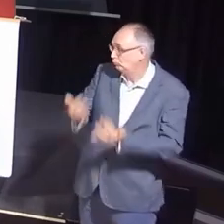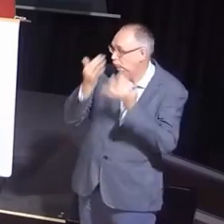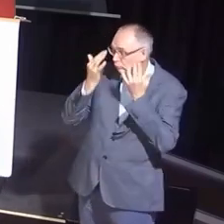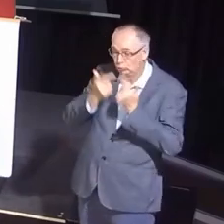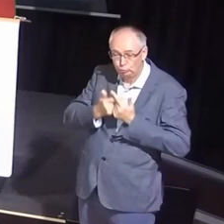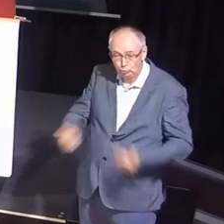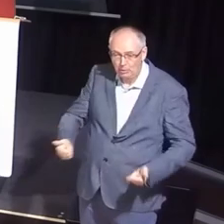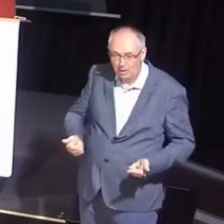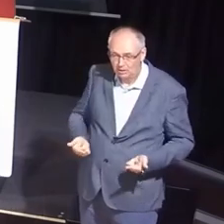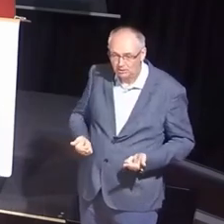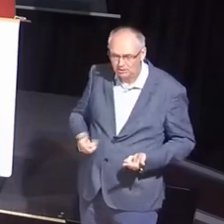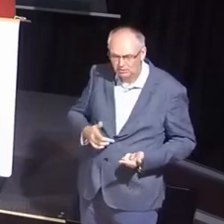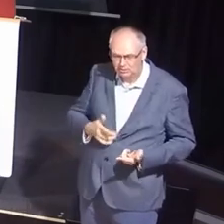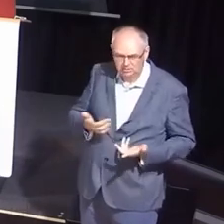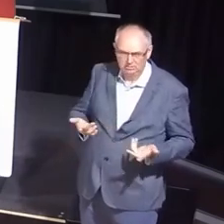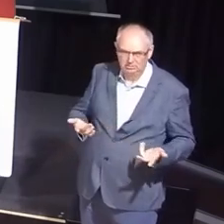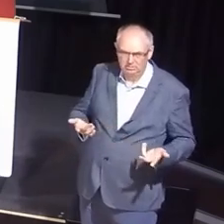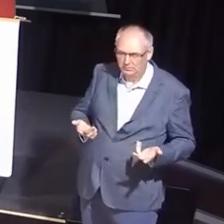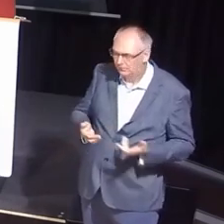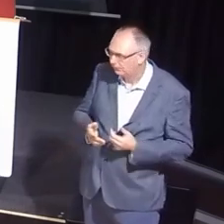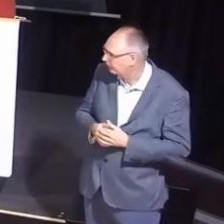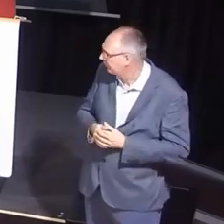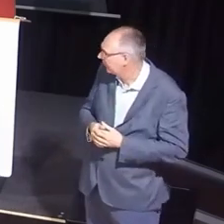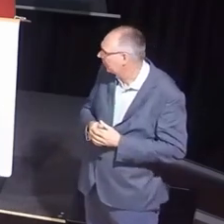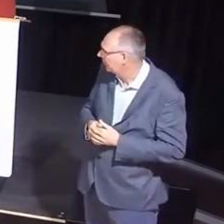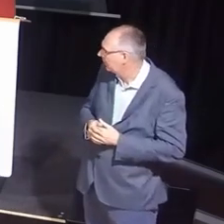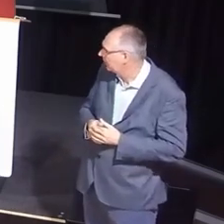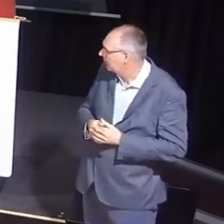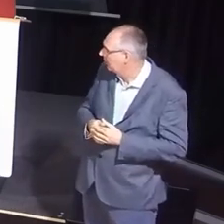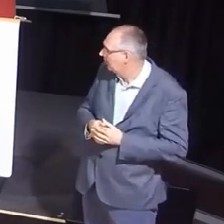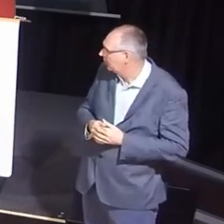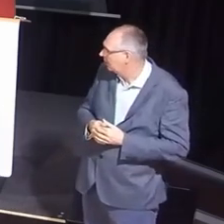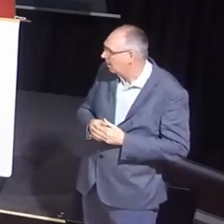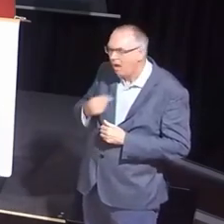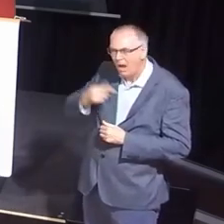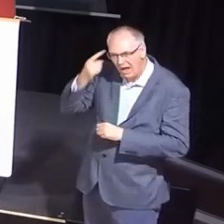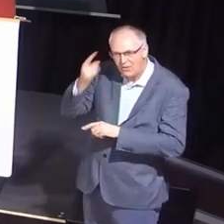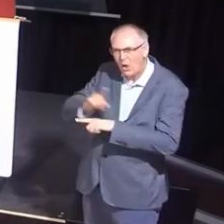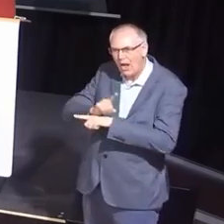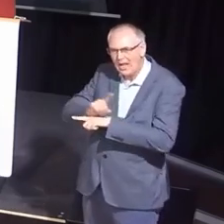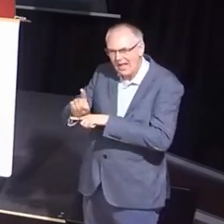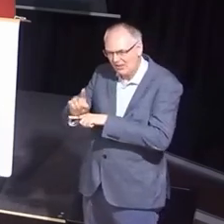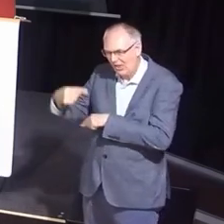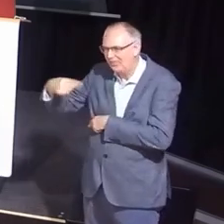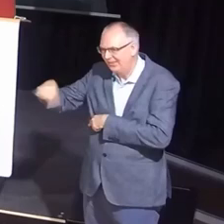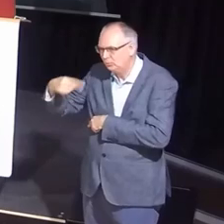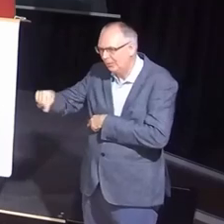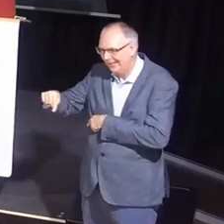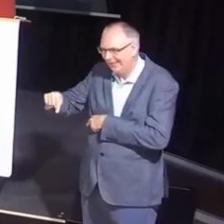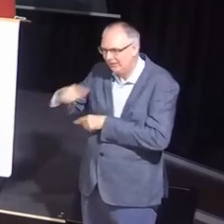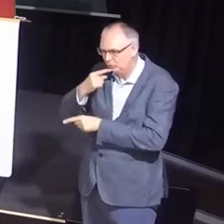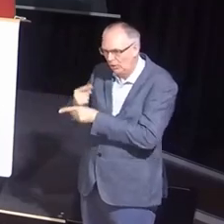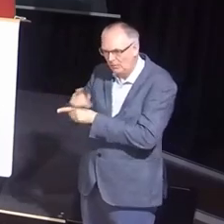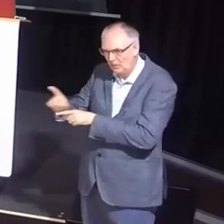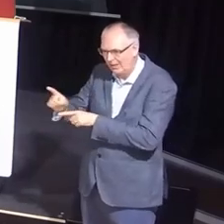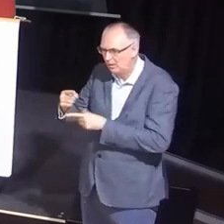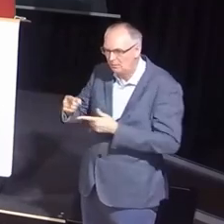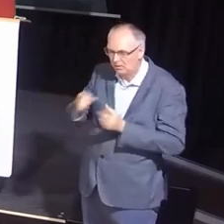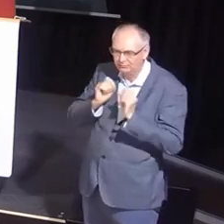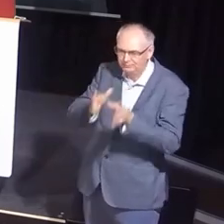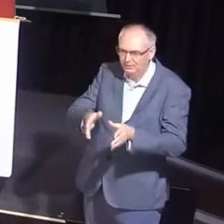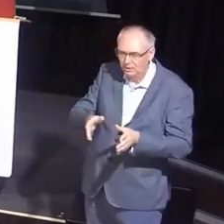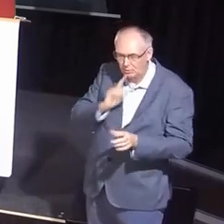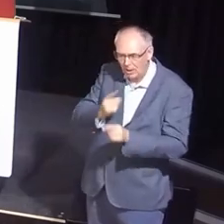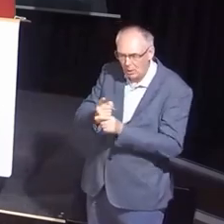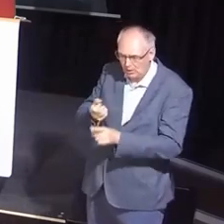And then on top of that, I was actually going to wait to talk about this until Accessibility Toronto this week, but I'm just going to do it now. We talk about